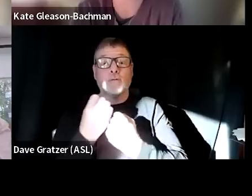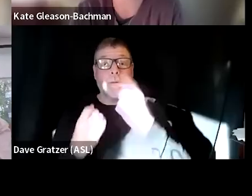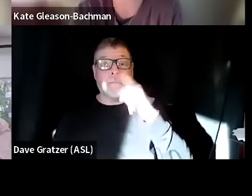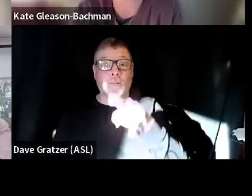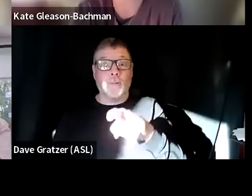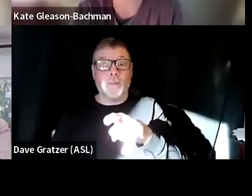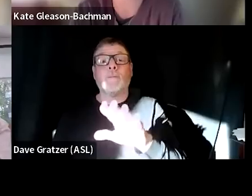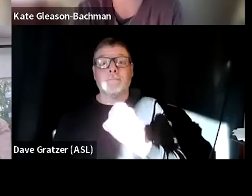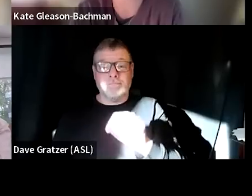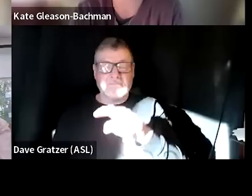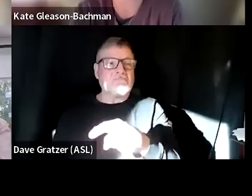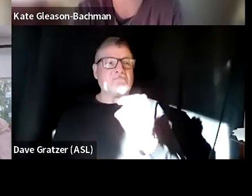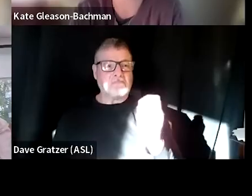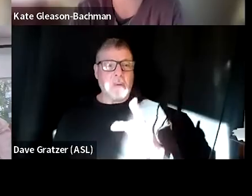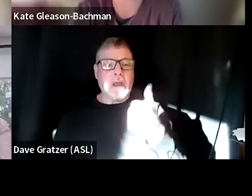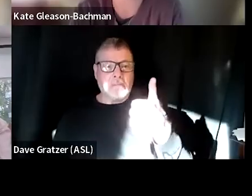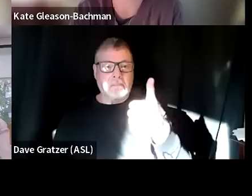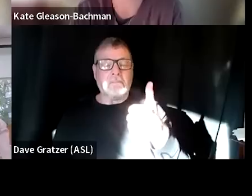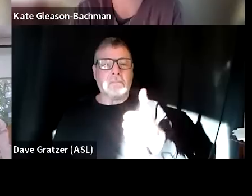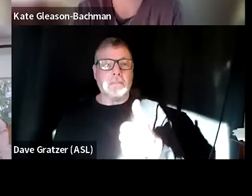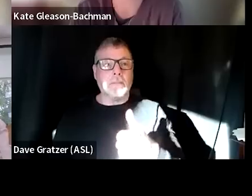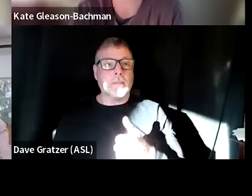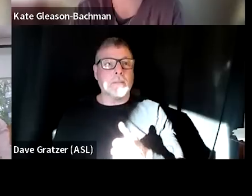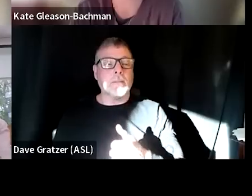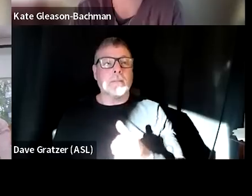say these people are okay. Yeah. Also, giving